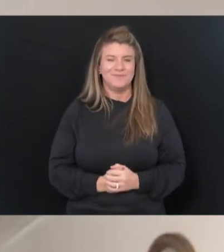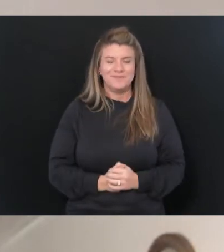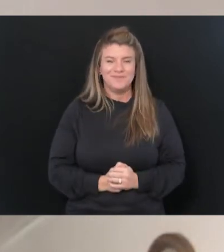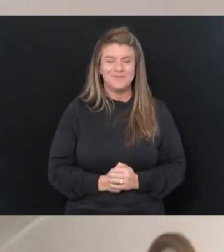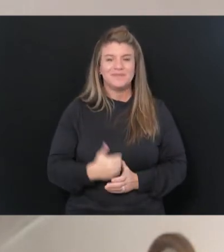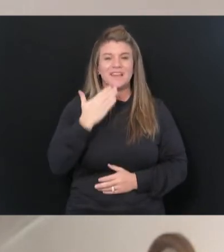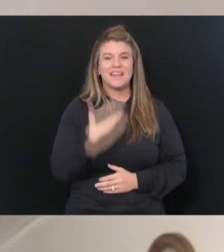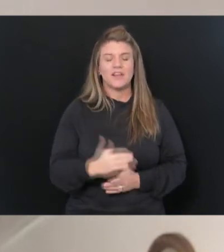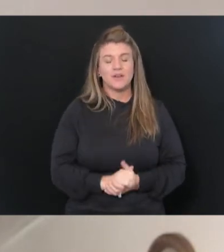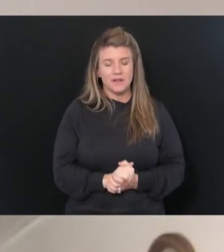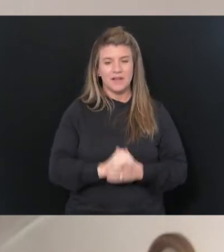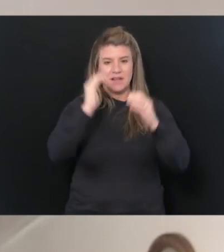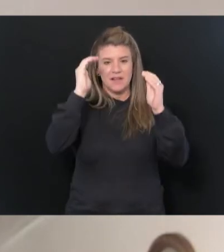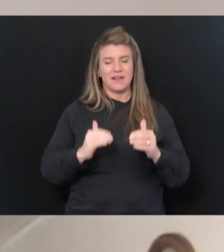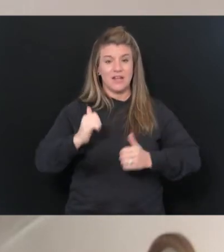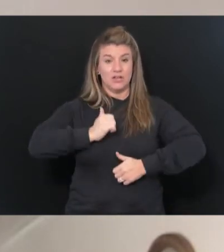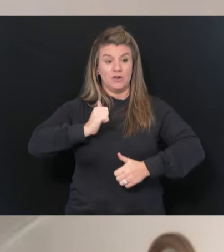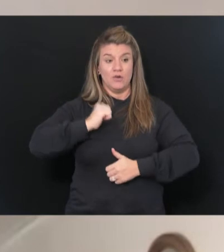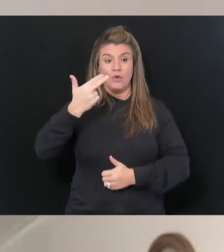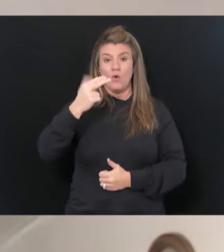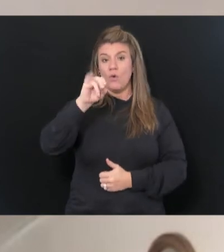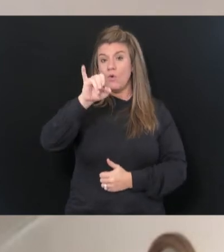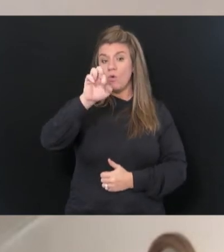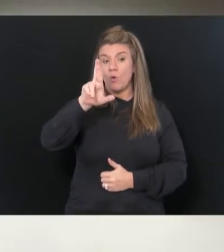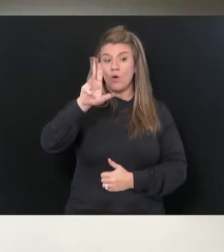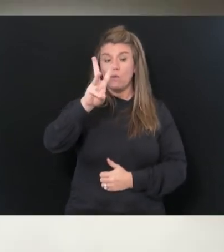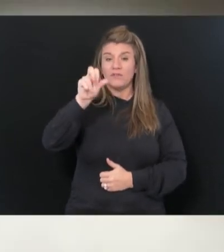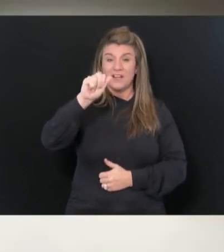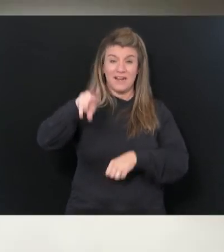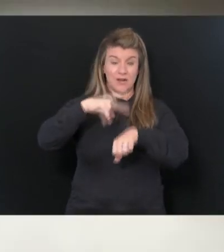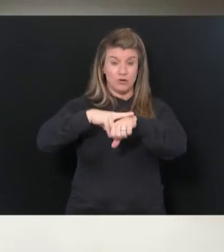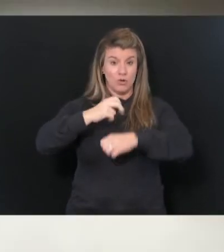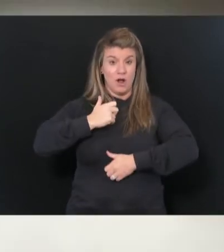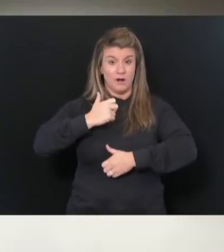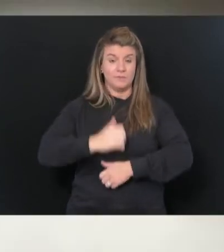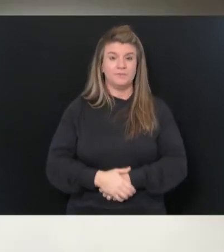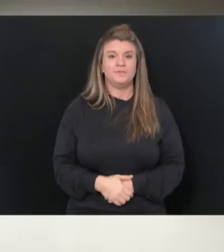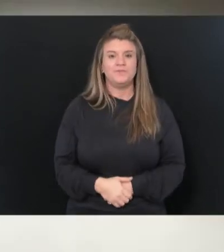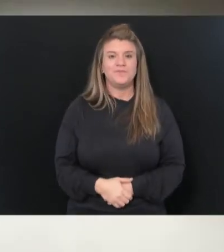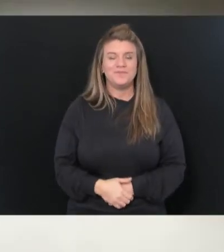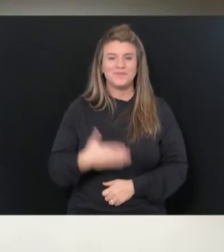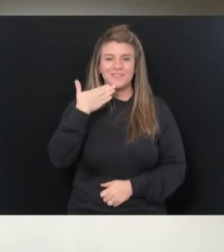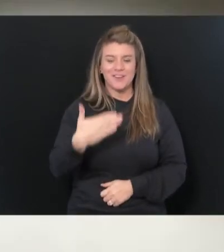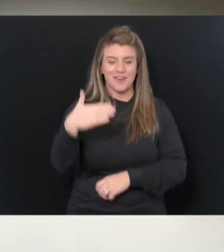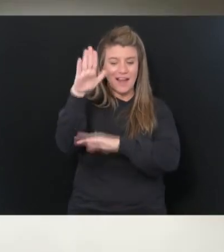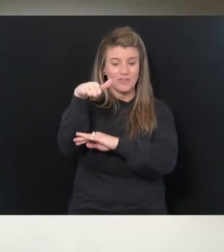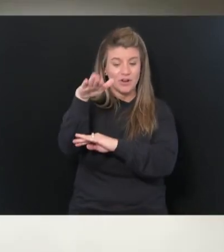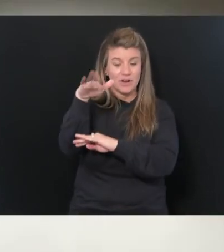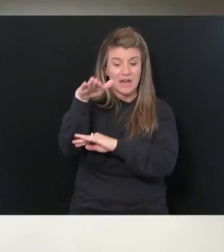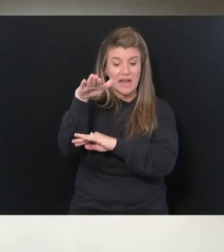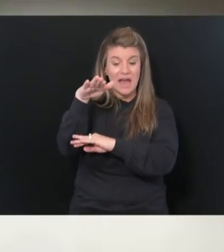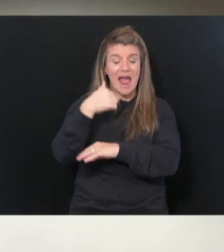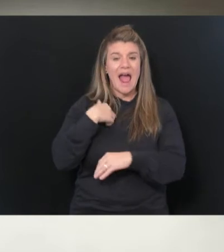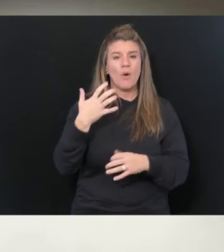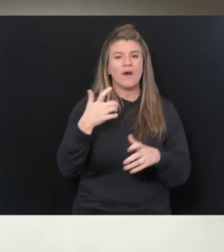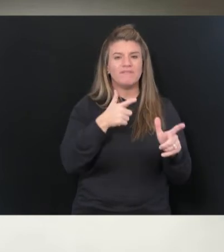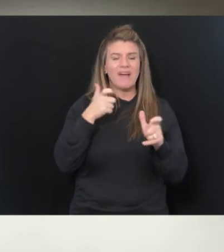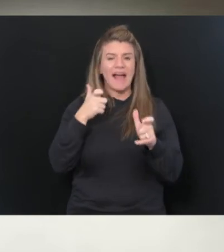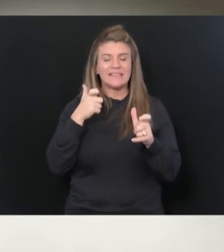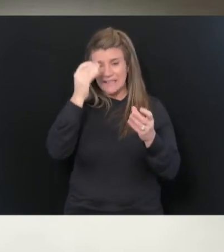thank you, Dr. Marsh. Next, we'll go to Major General Hoyer with the West Virginia National Guard. Good afternoon. Quick update.